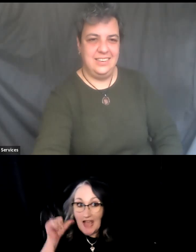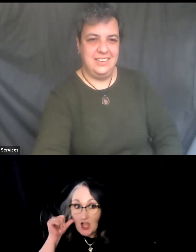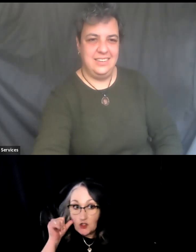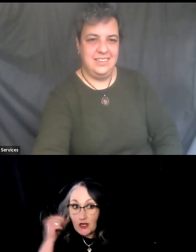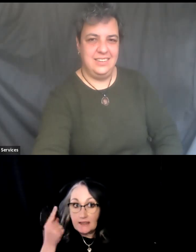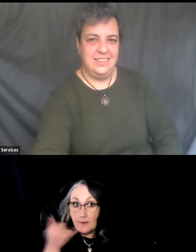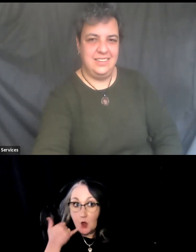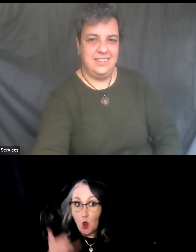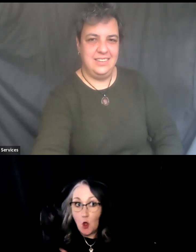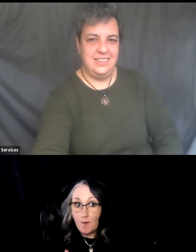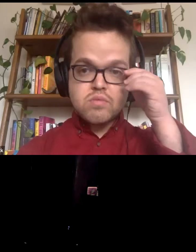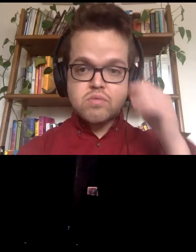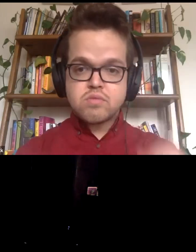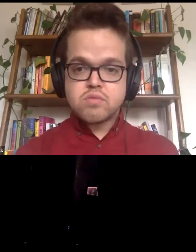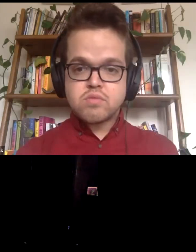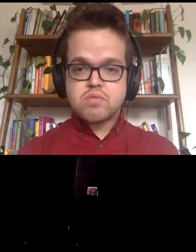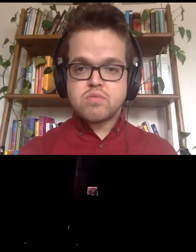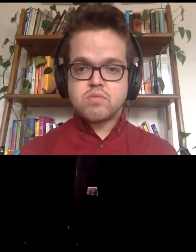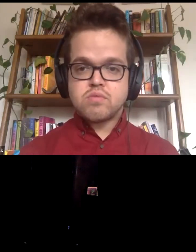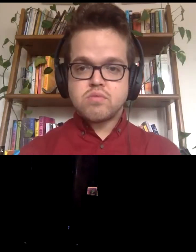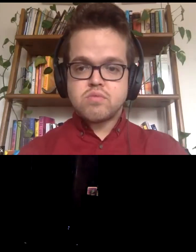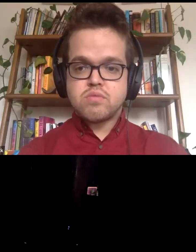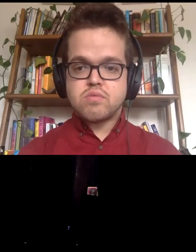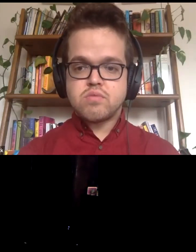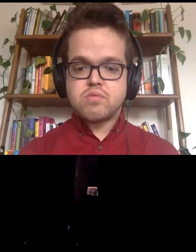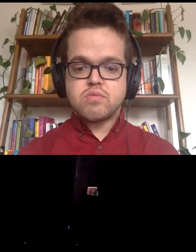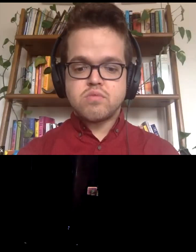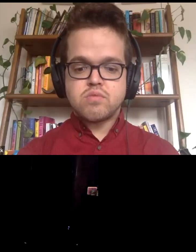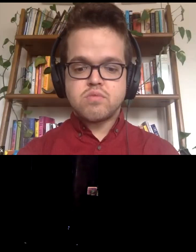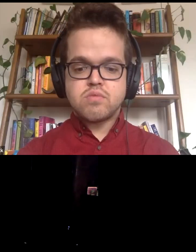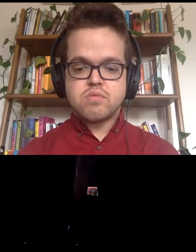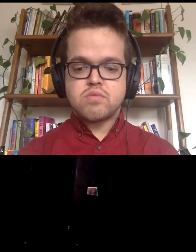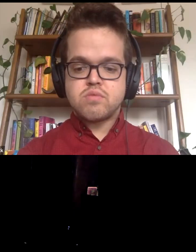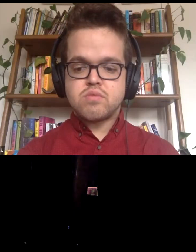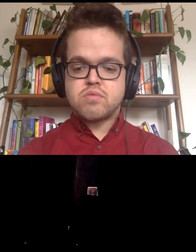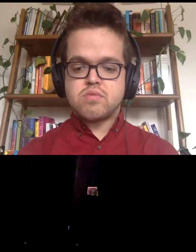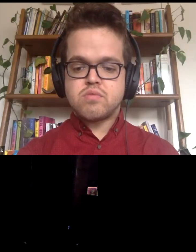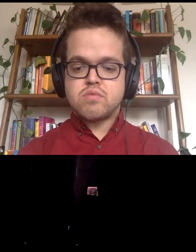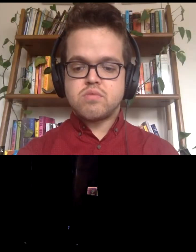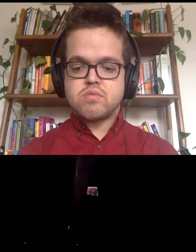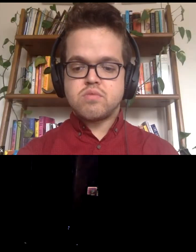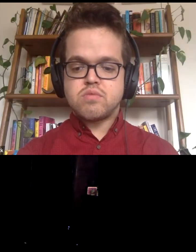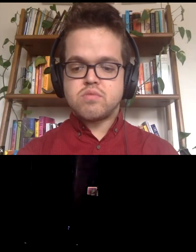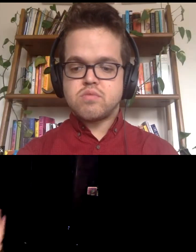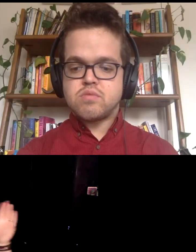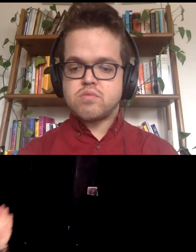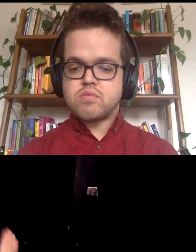that the doctor will come on some Sunday